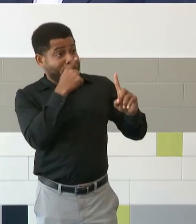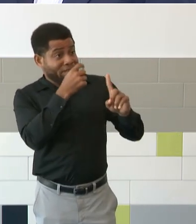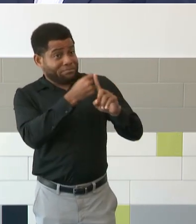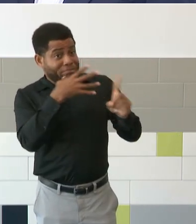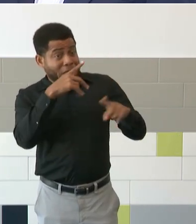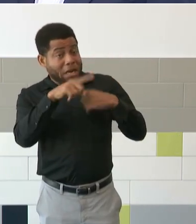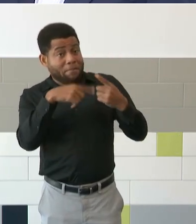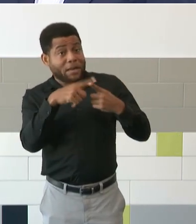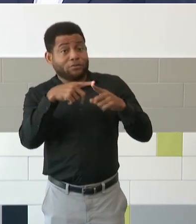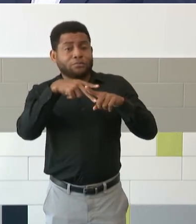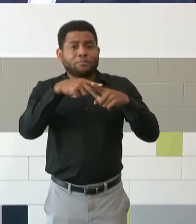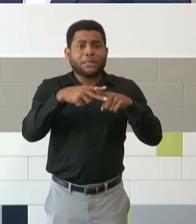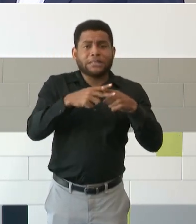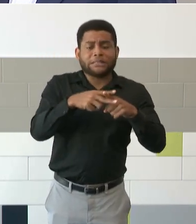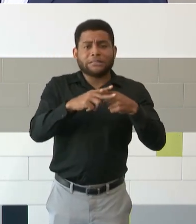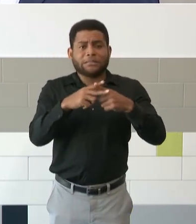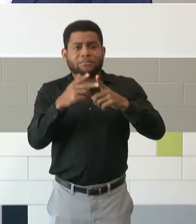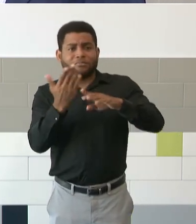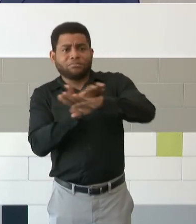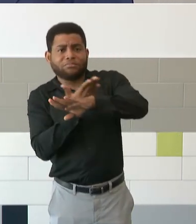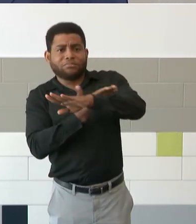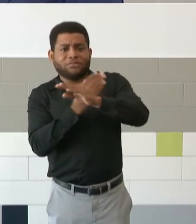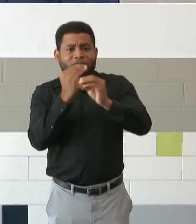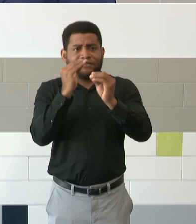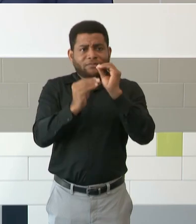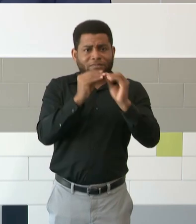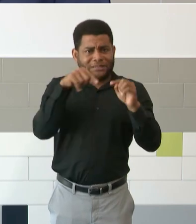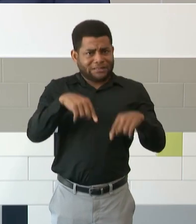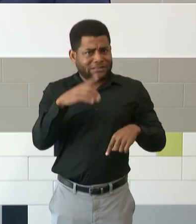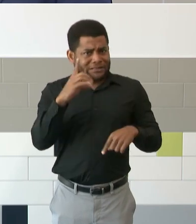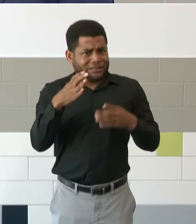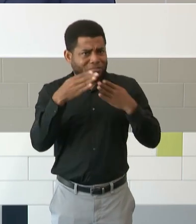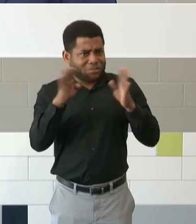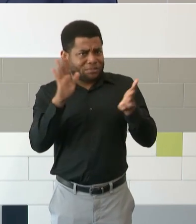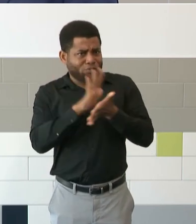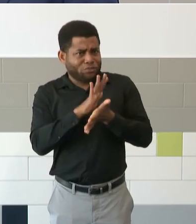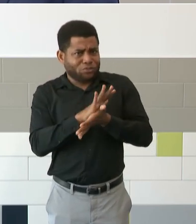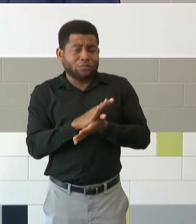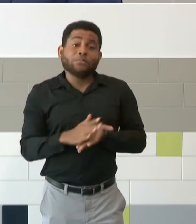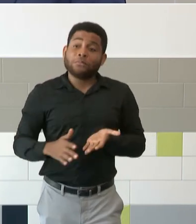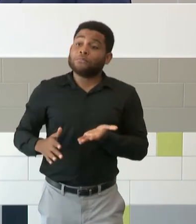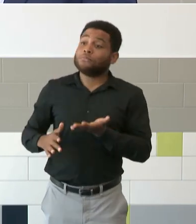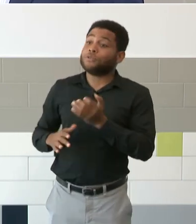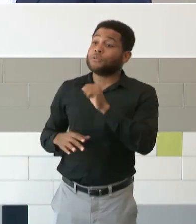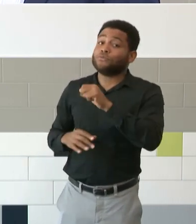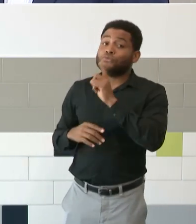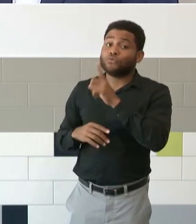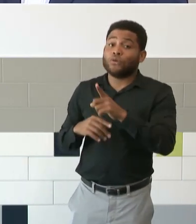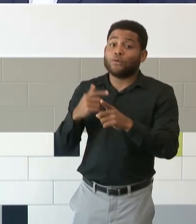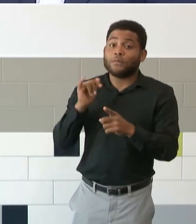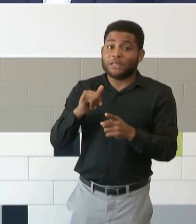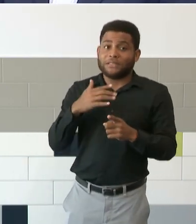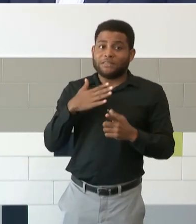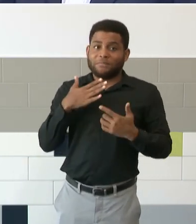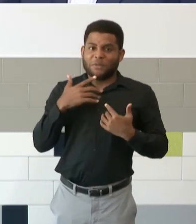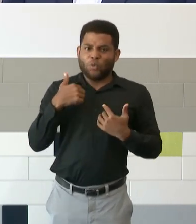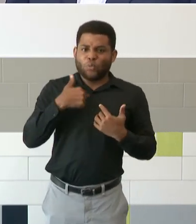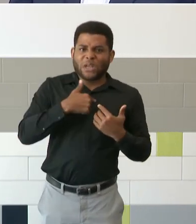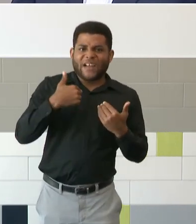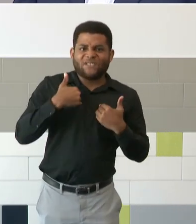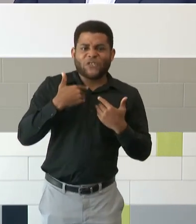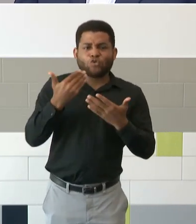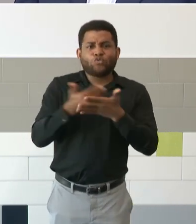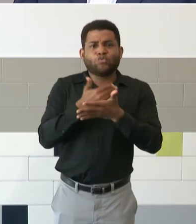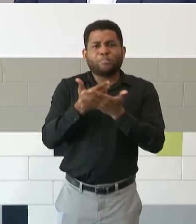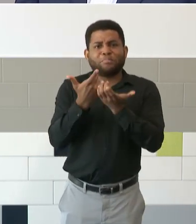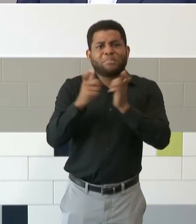Sure, it's an exciting time. In fact, we're standing in a new 23,000 square foot addition here at Alice Deal. There are 5 new